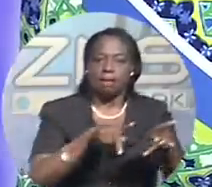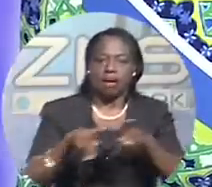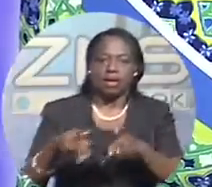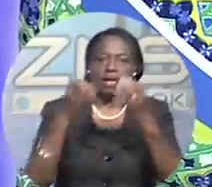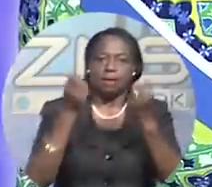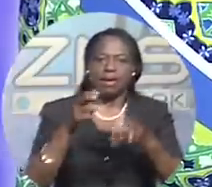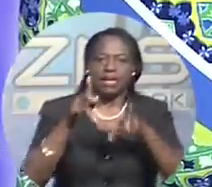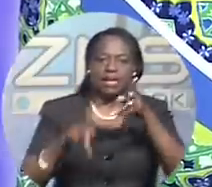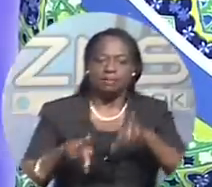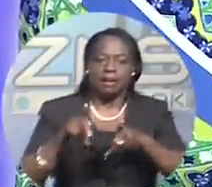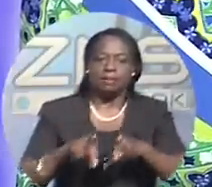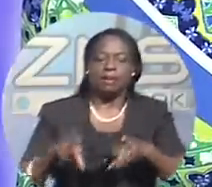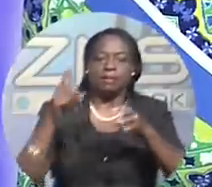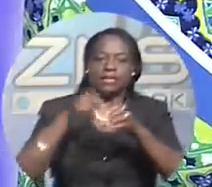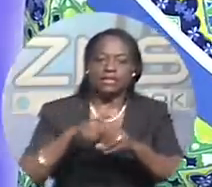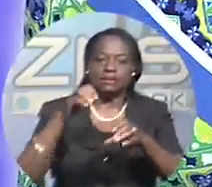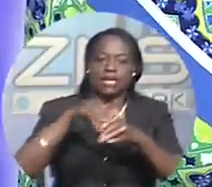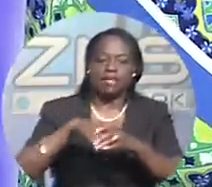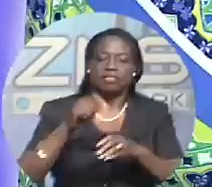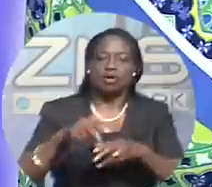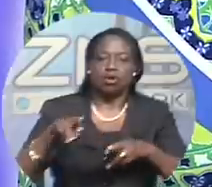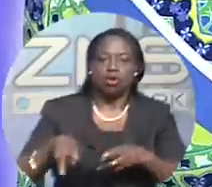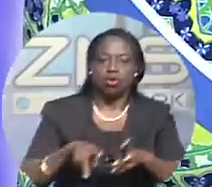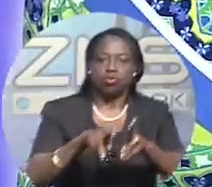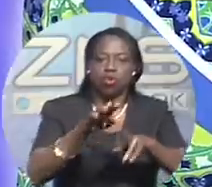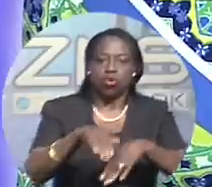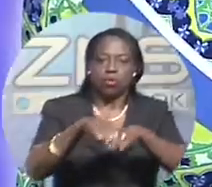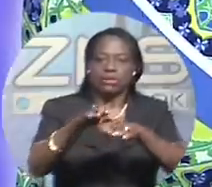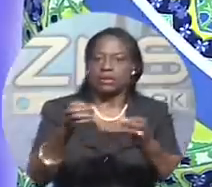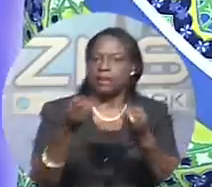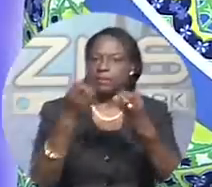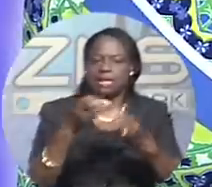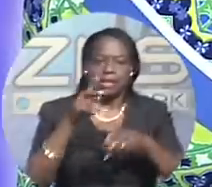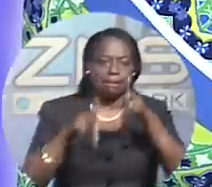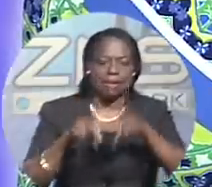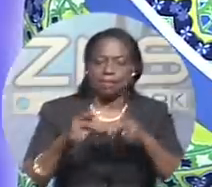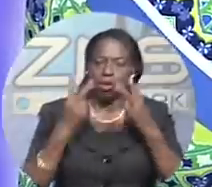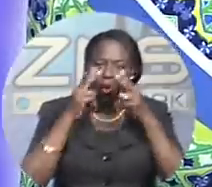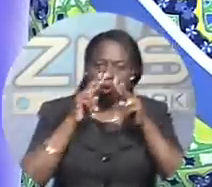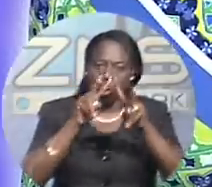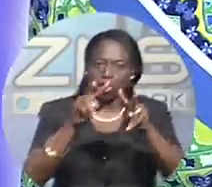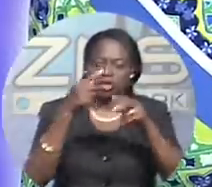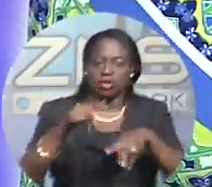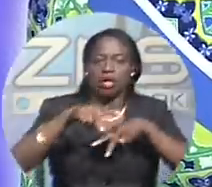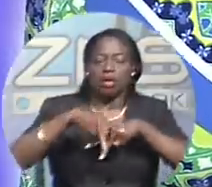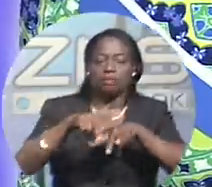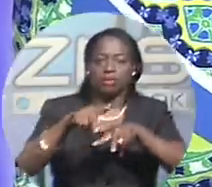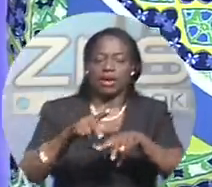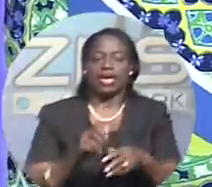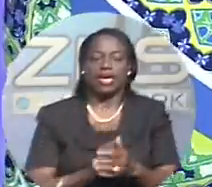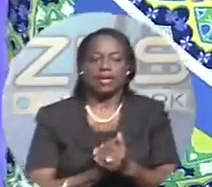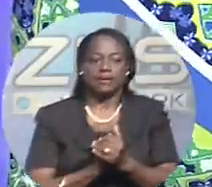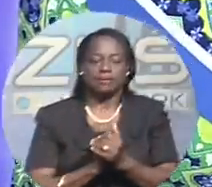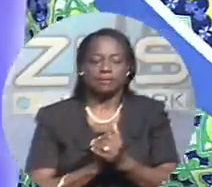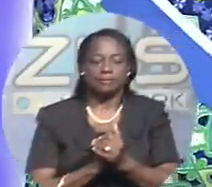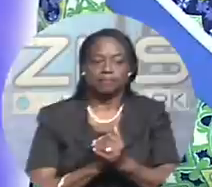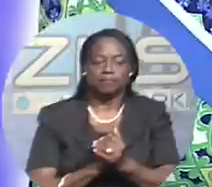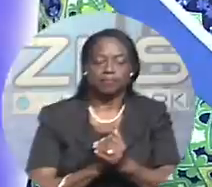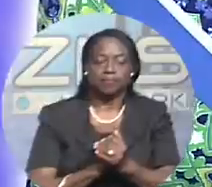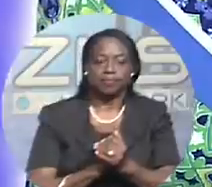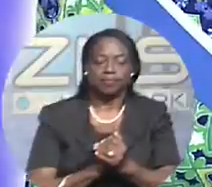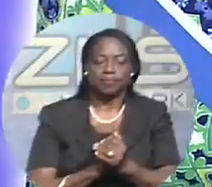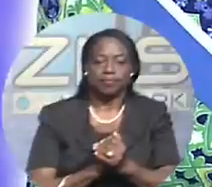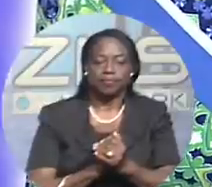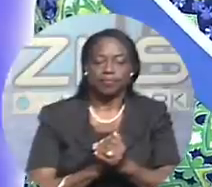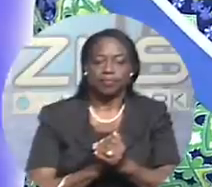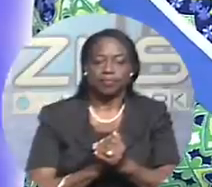the streets of New Providence, and thousands lined the streets to watch. RCS Adelaide also jumped into line.